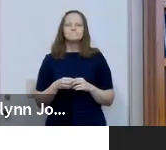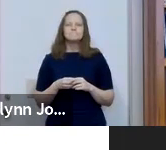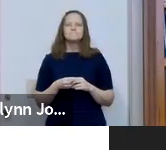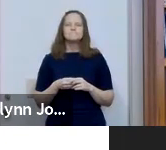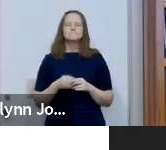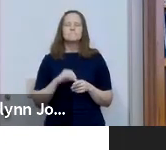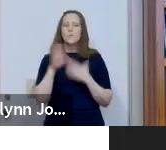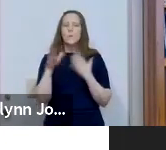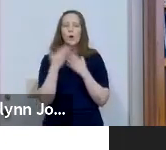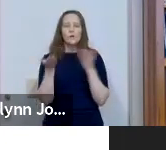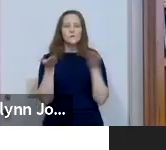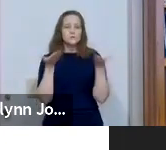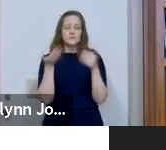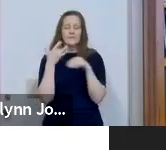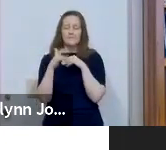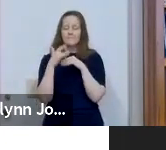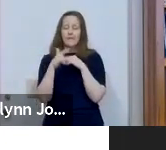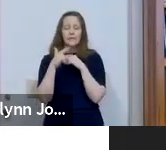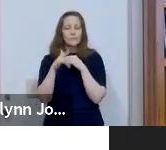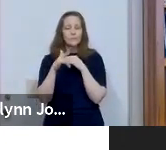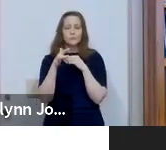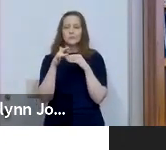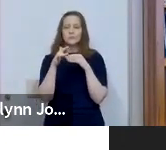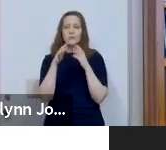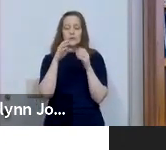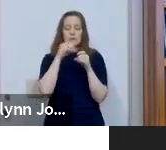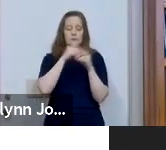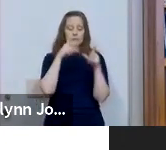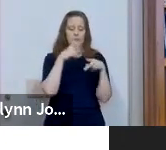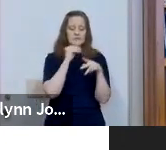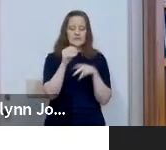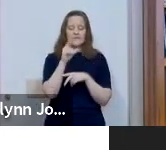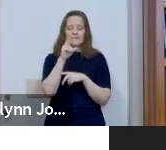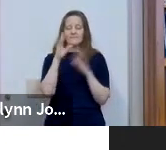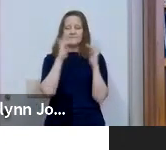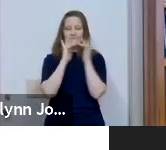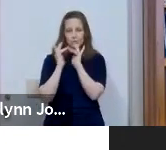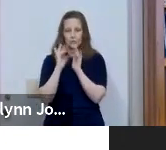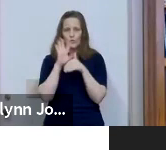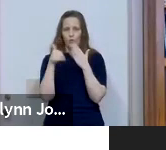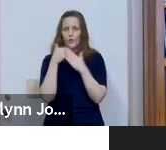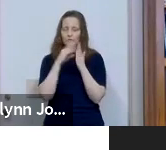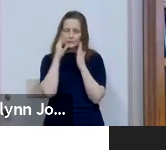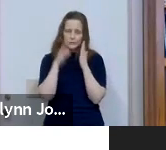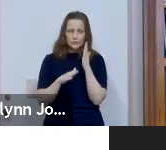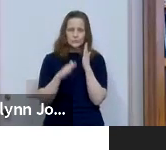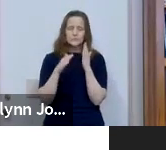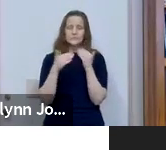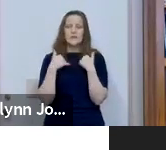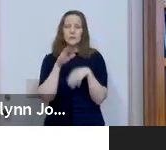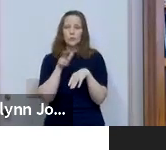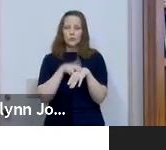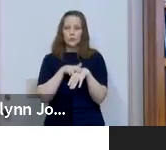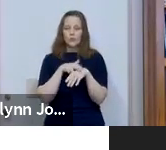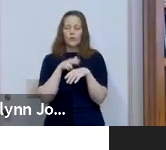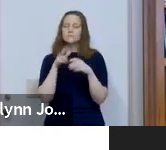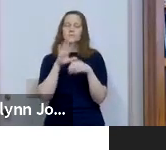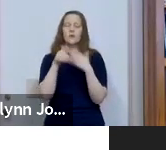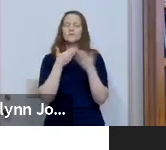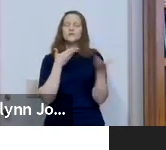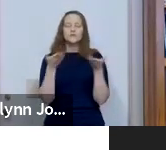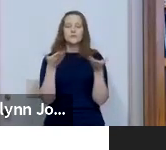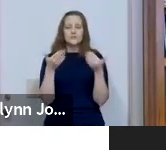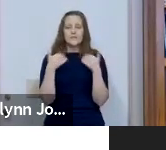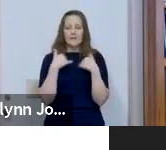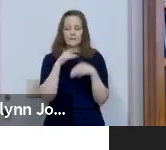that all services will be available to students both in person and virtually. All of our students will have normal operating hours. All of our services and